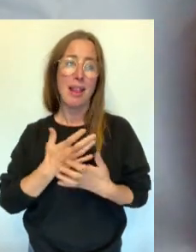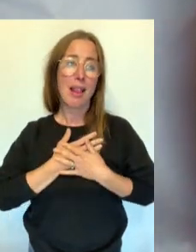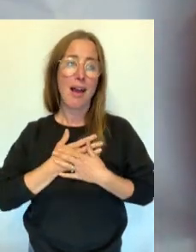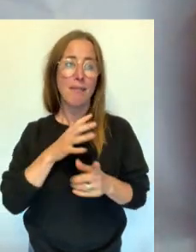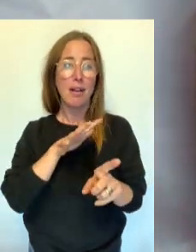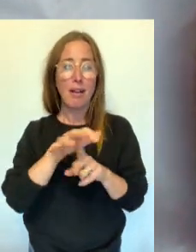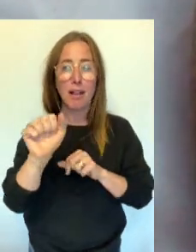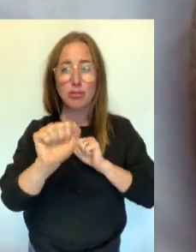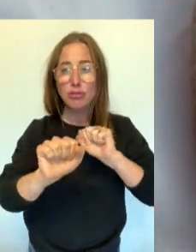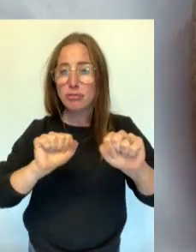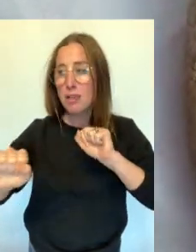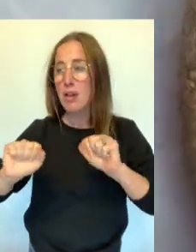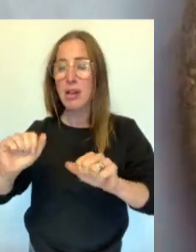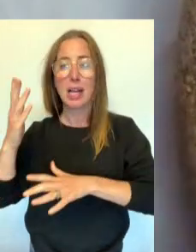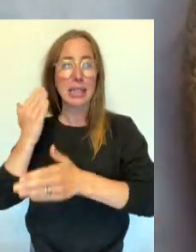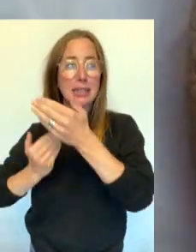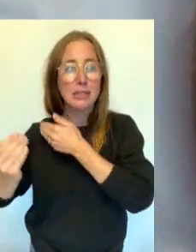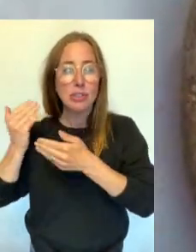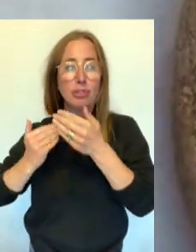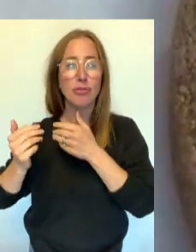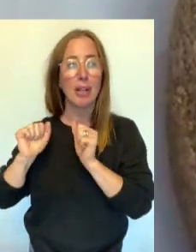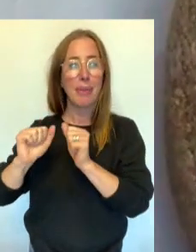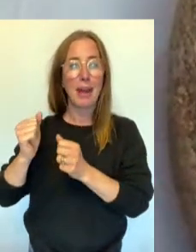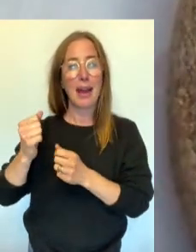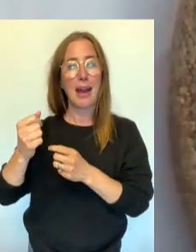different methods of art.